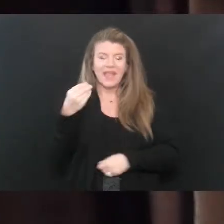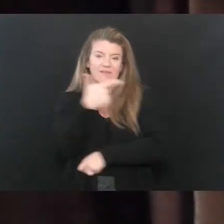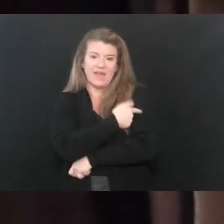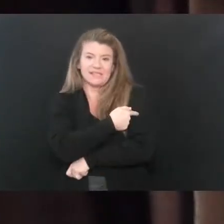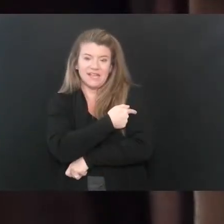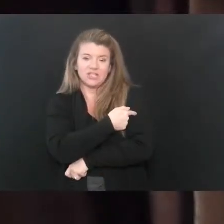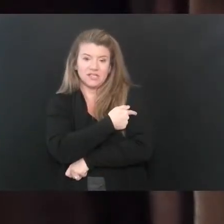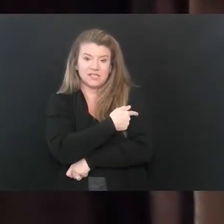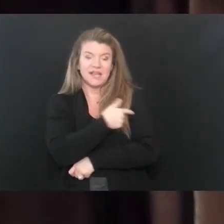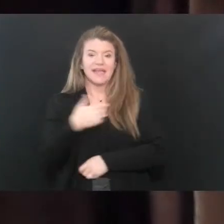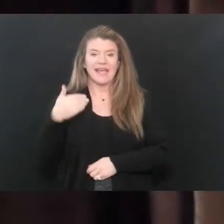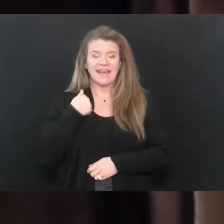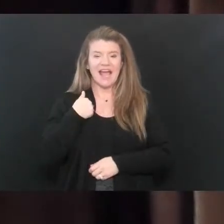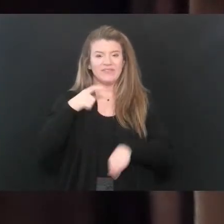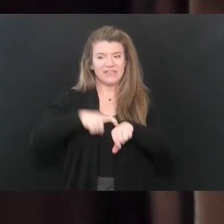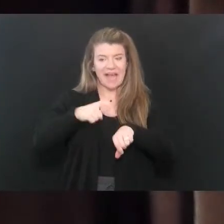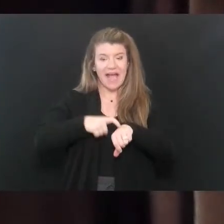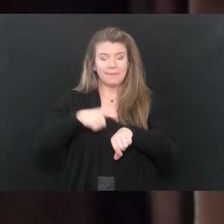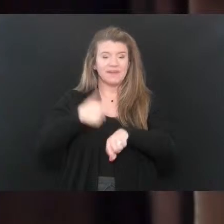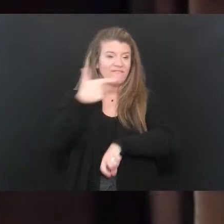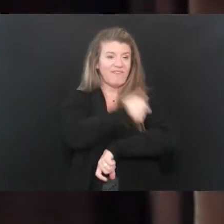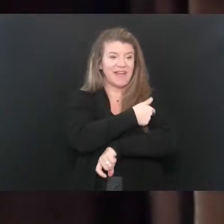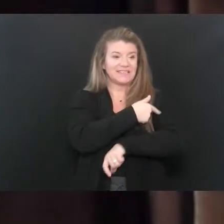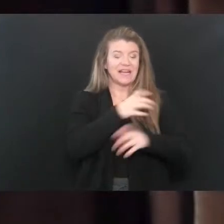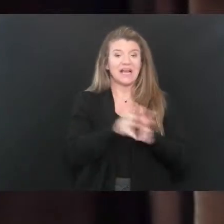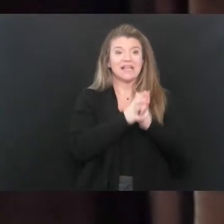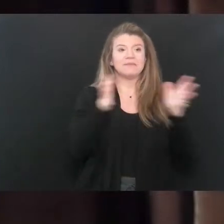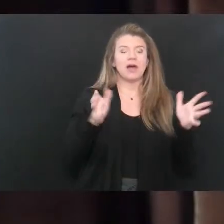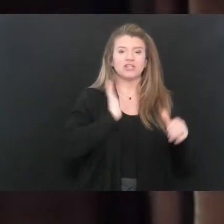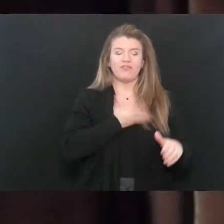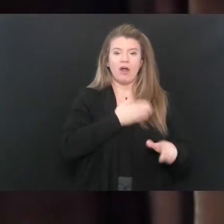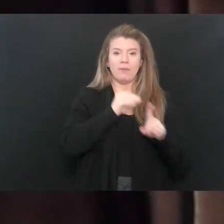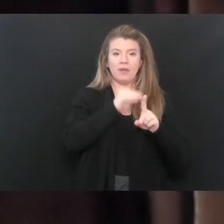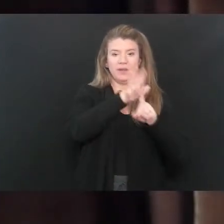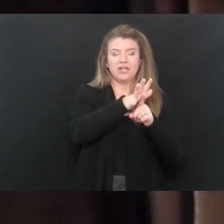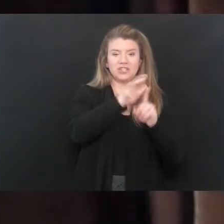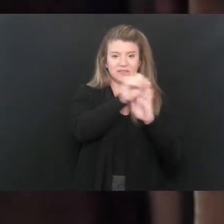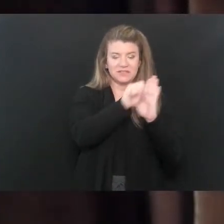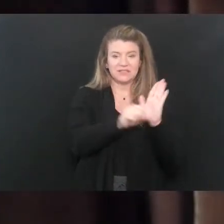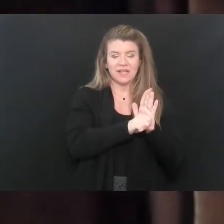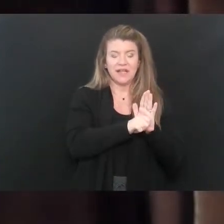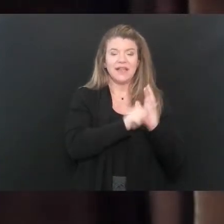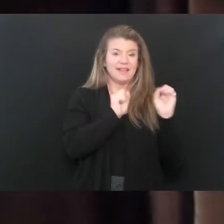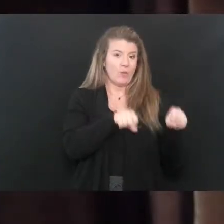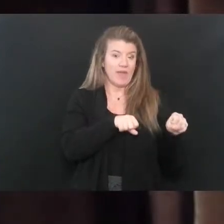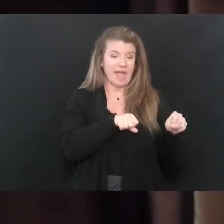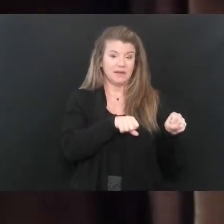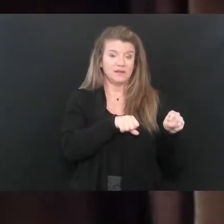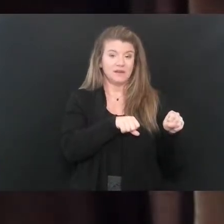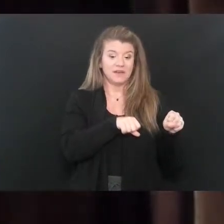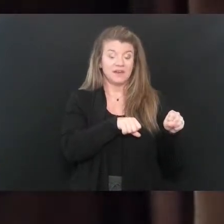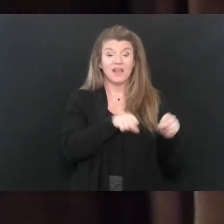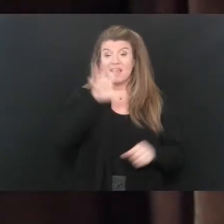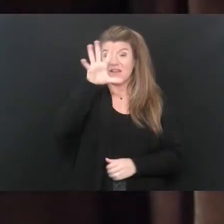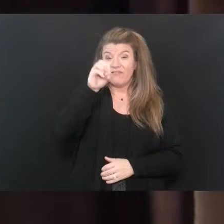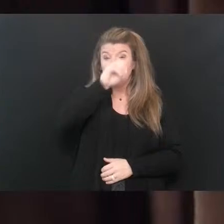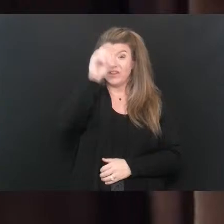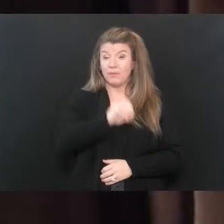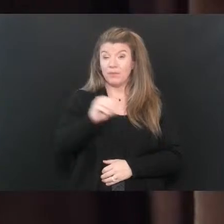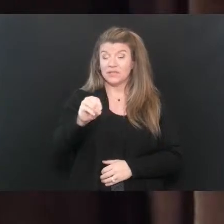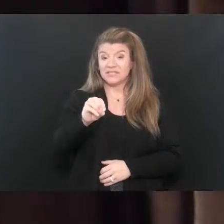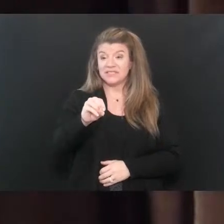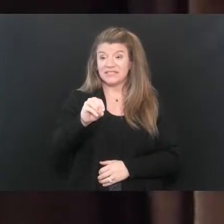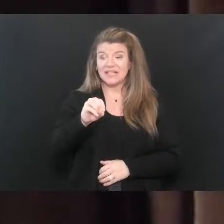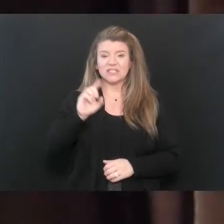vaccination and having time to vaccinate as much of the population of our state as we possibly can. 50% is probably the